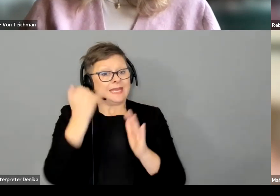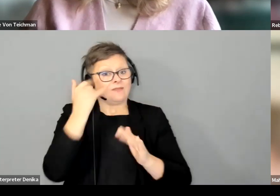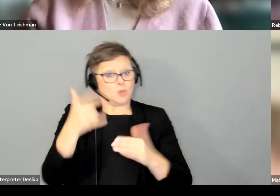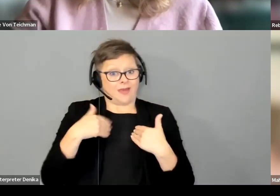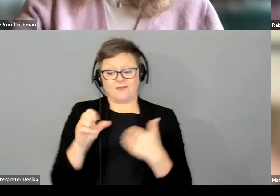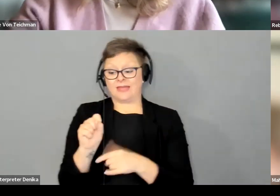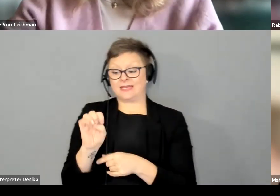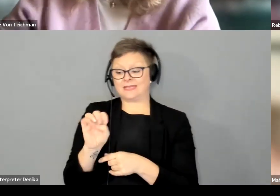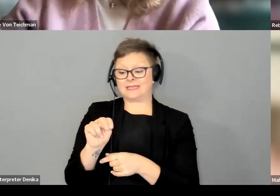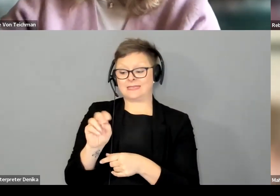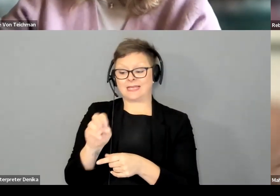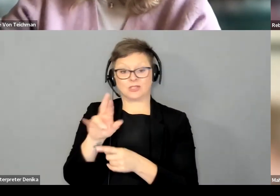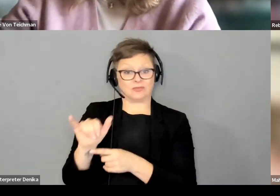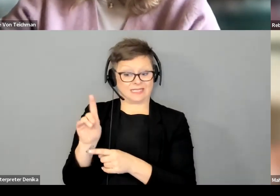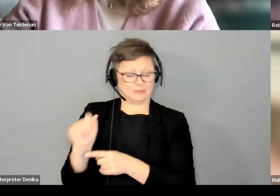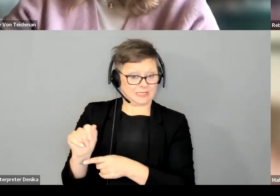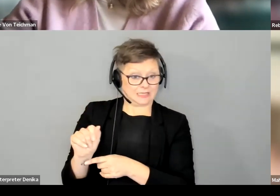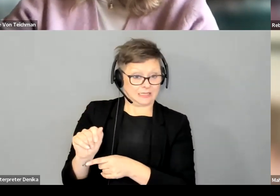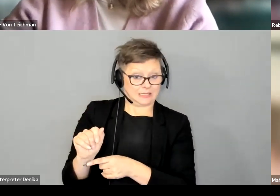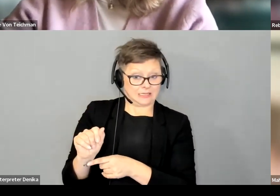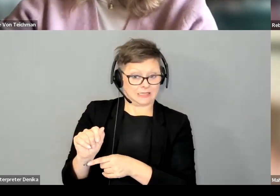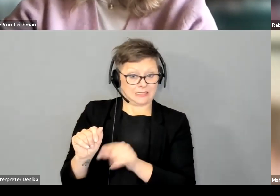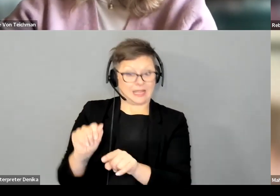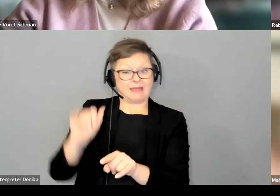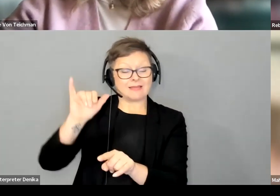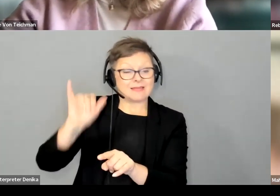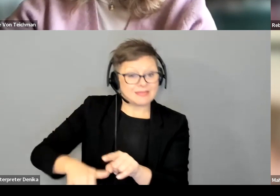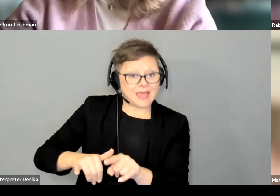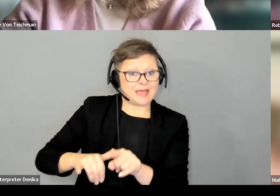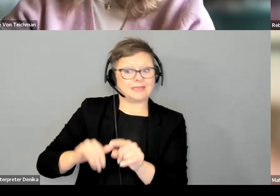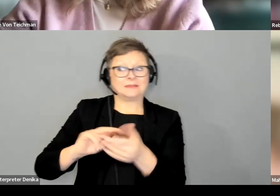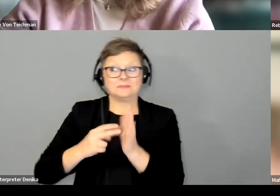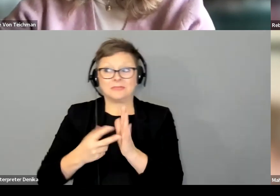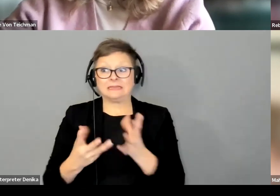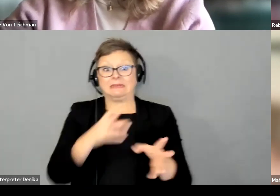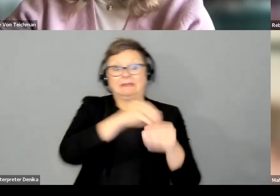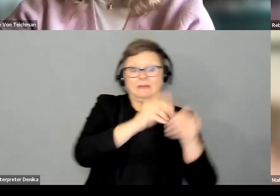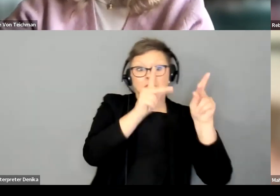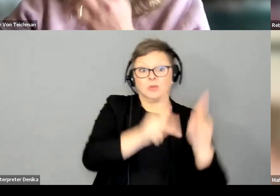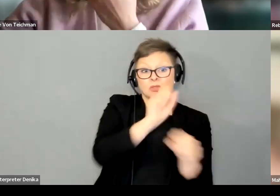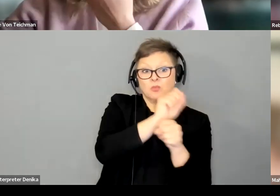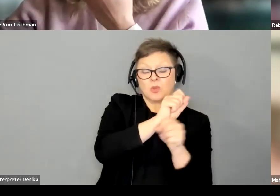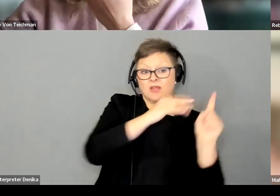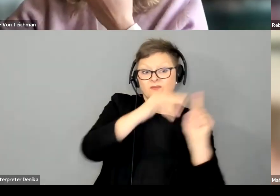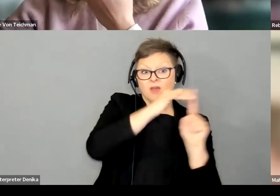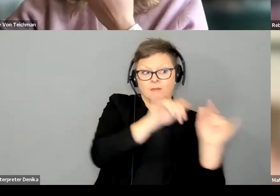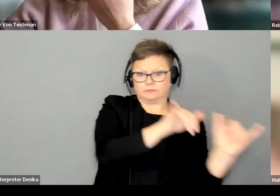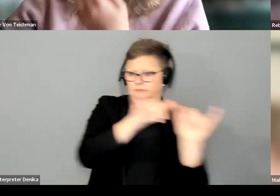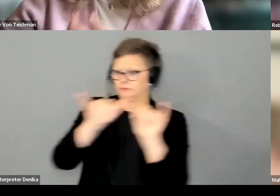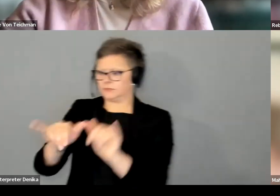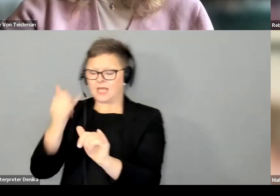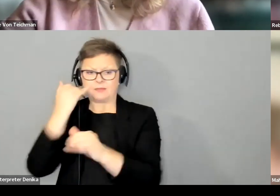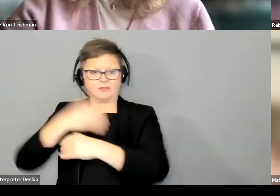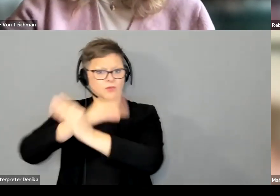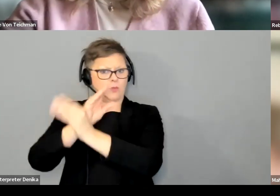disability actually leads to in the context of an in-person work environment. And when I actually realized